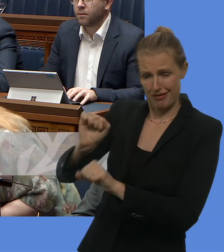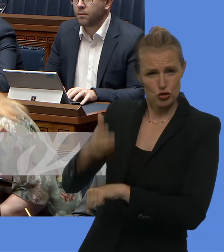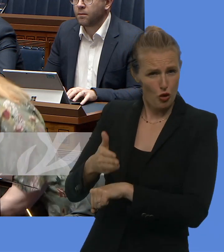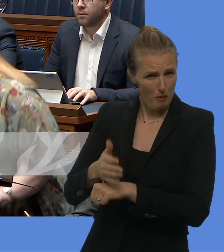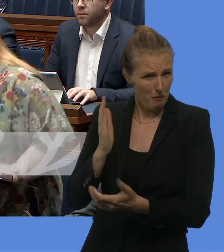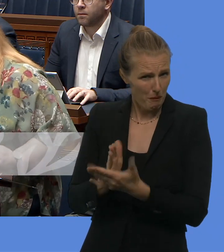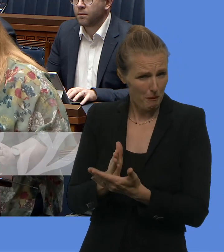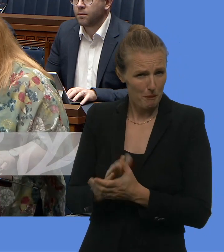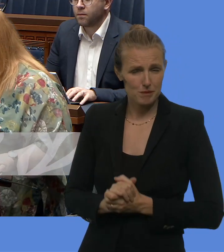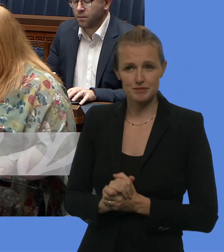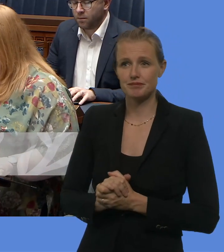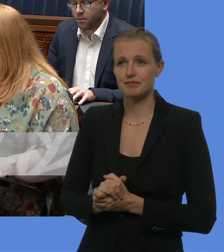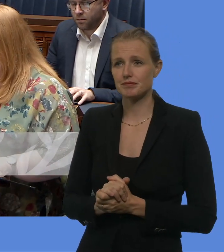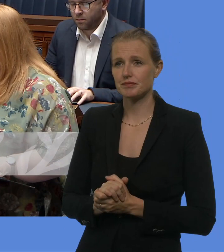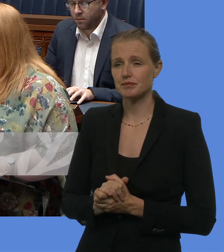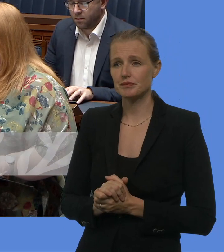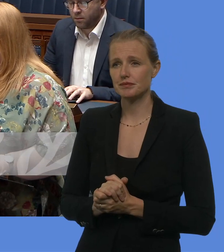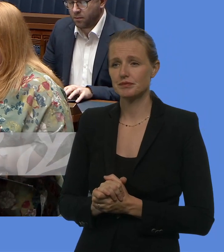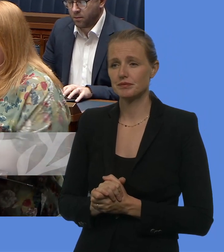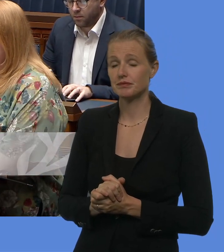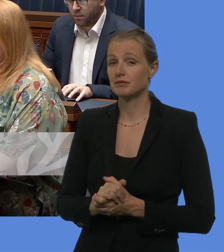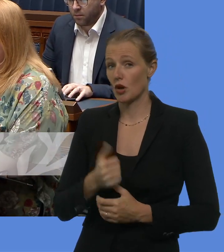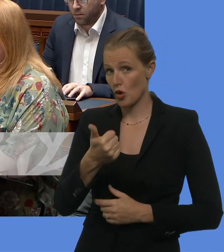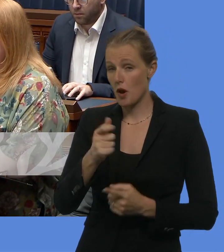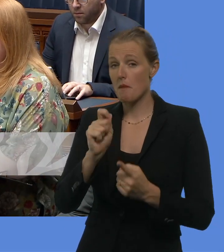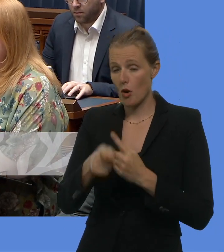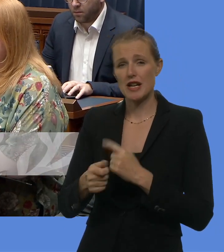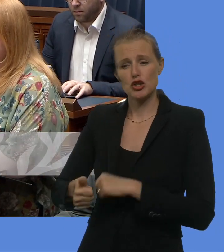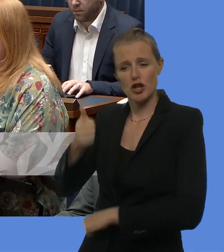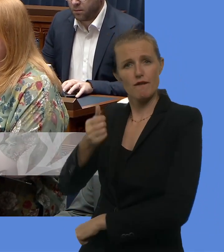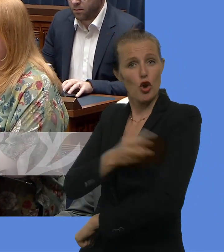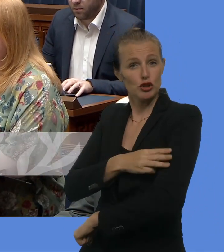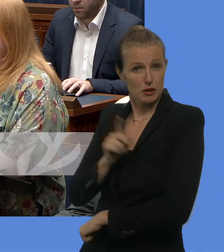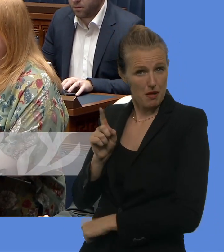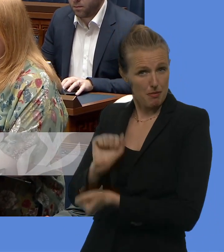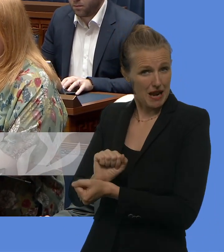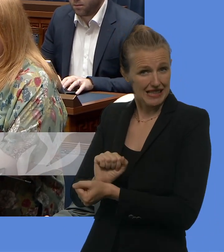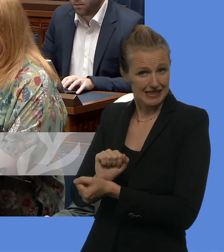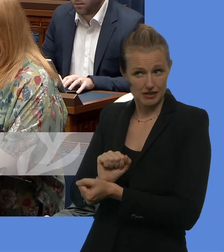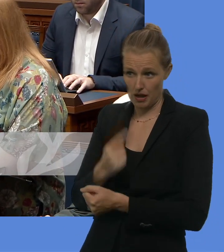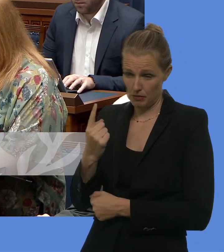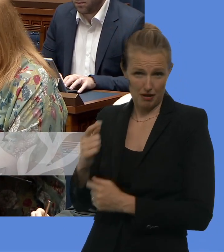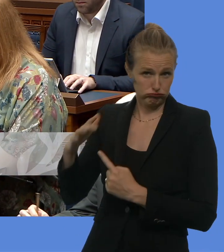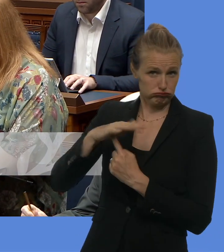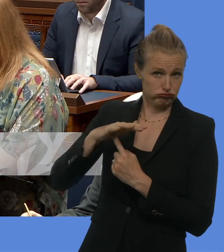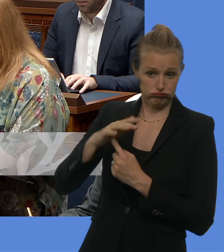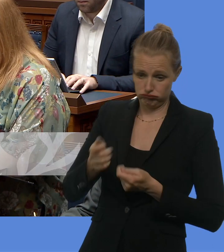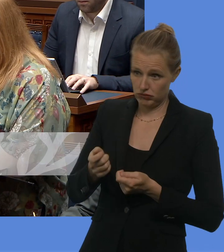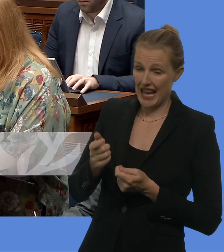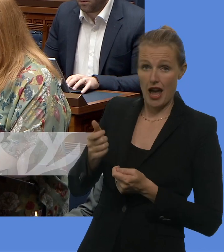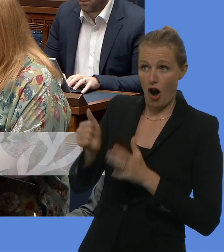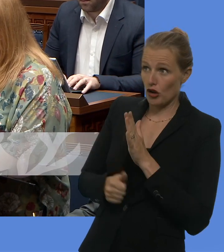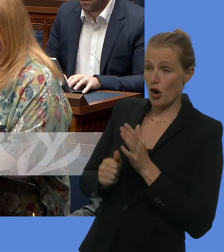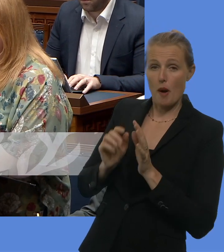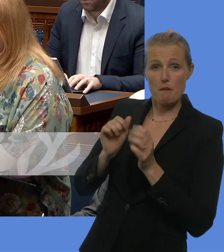Minister. I think it's a very important point. I mean, the Chief Constable is ultimately operationally responsible to the Policing Board.